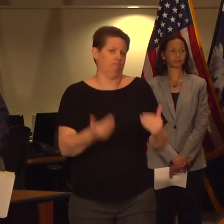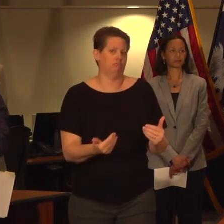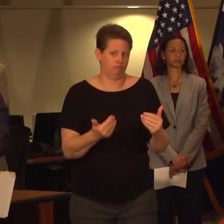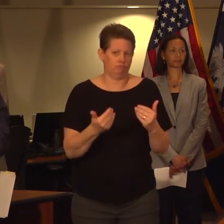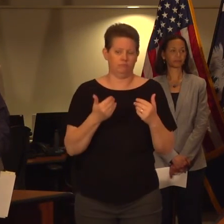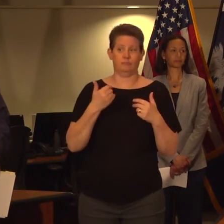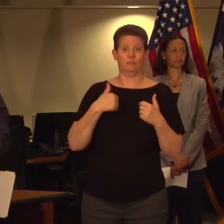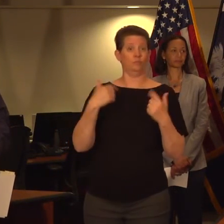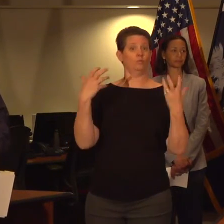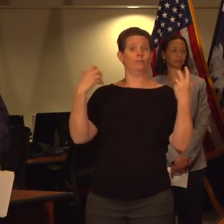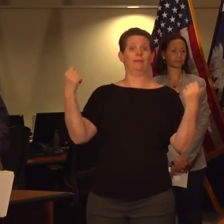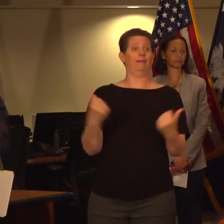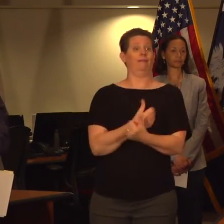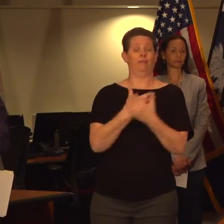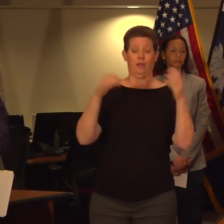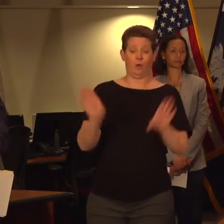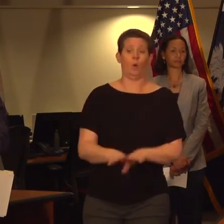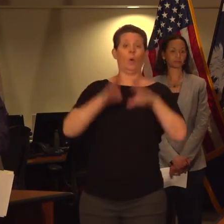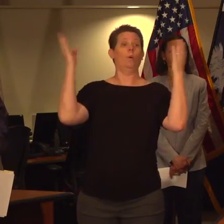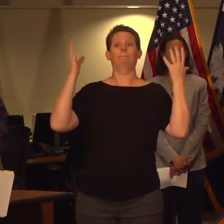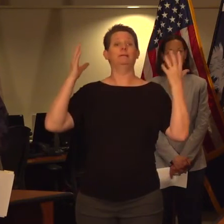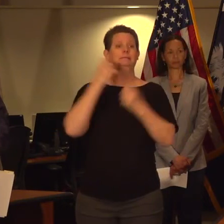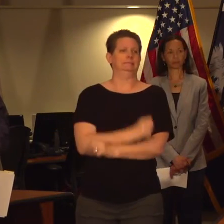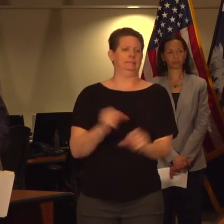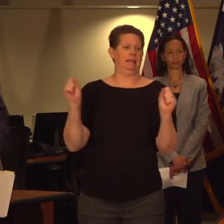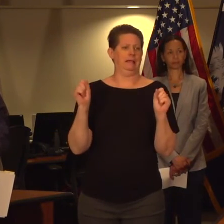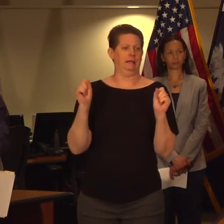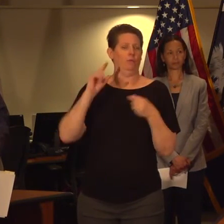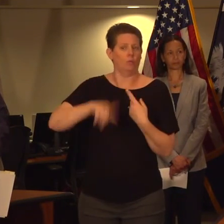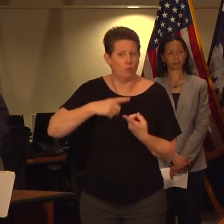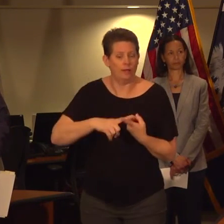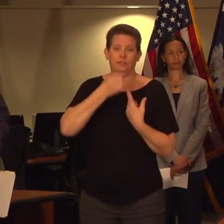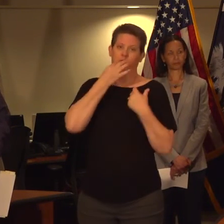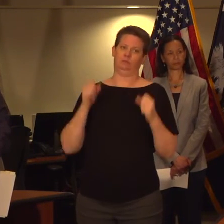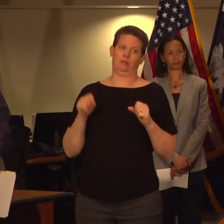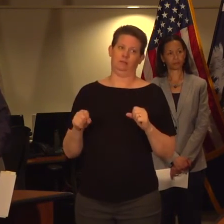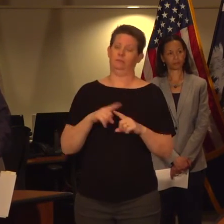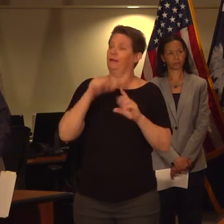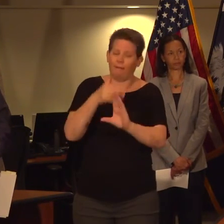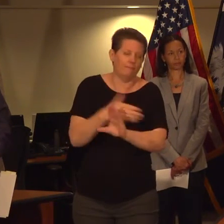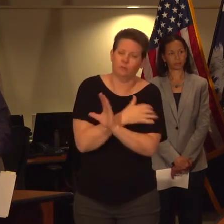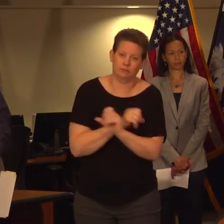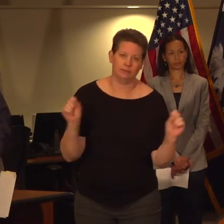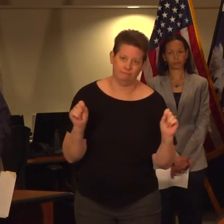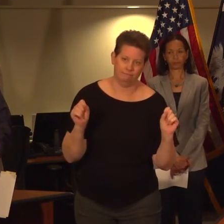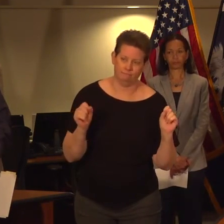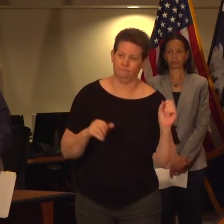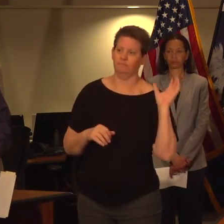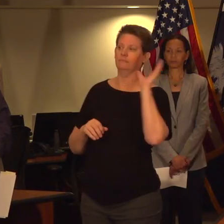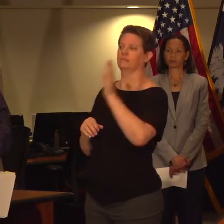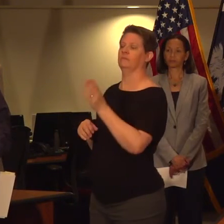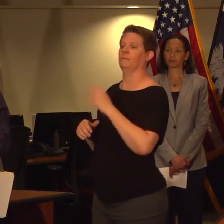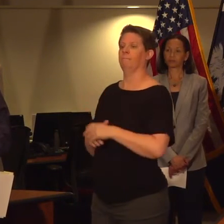get everyone back to business safely as soon as possible, but not a minute before it is safe to do so. Yes, sir.